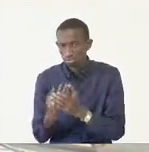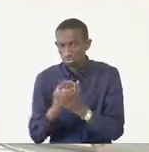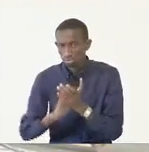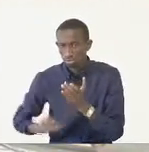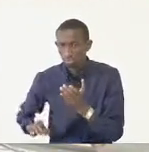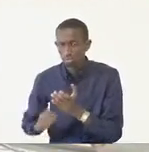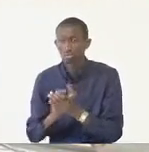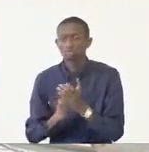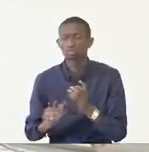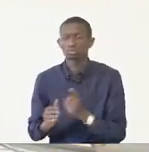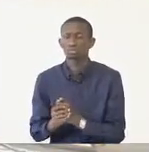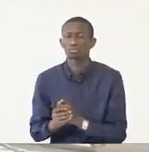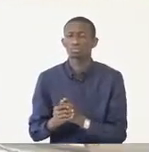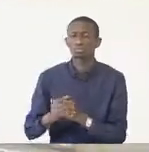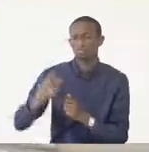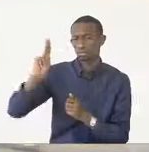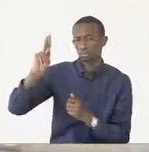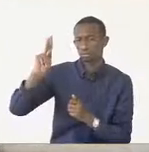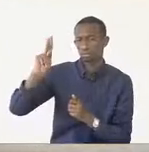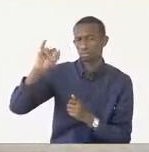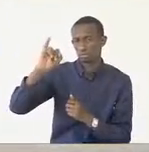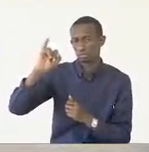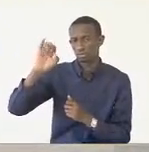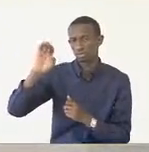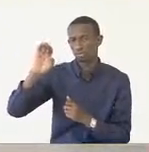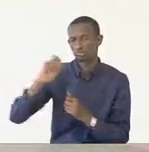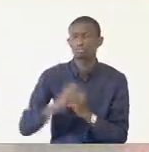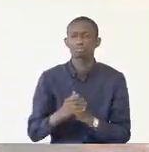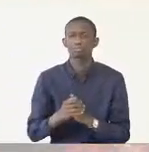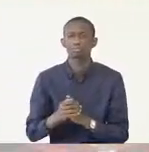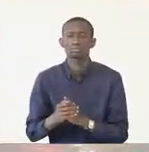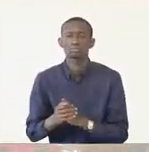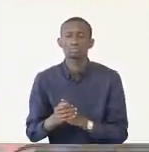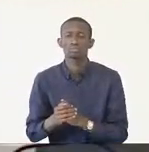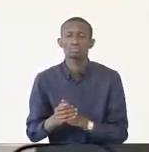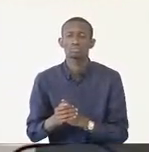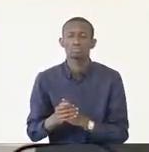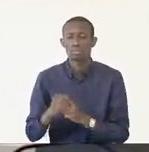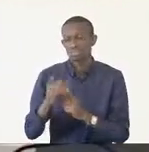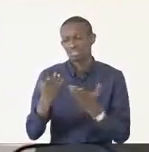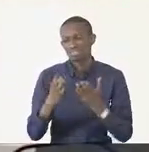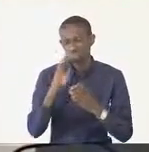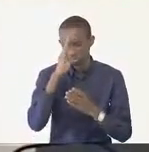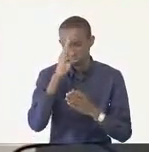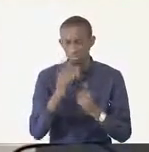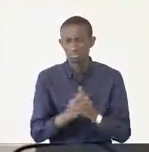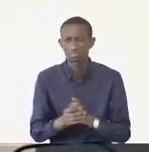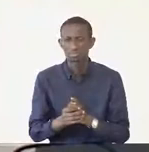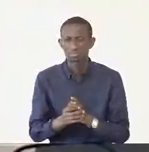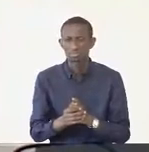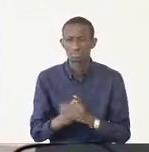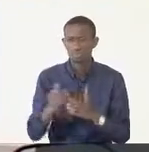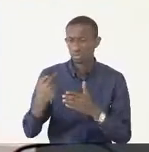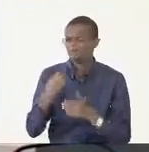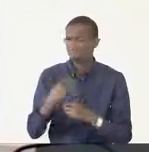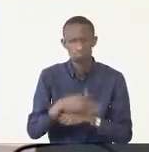kinetic energy into this elastic collision. So, but as an approximation, we have said that it is better